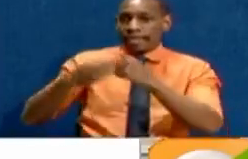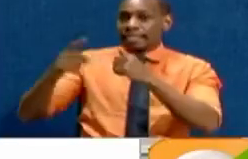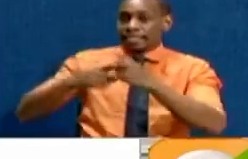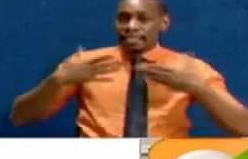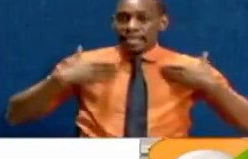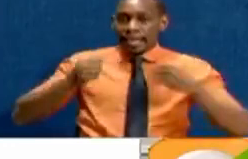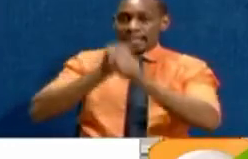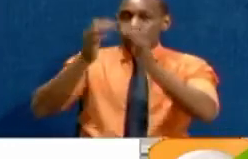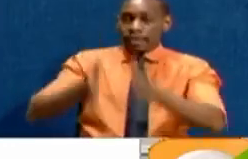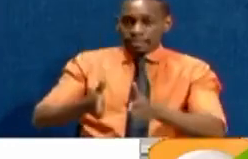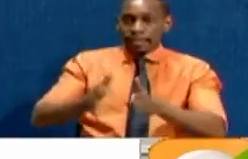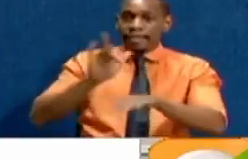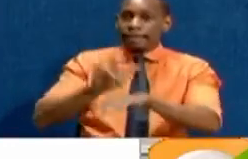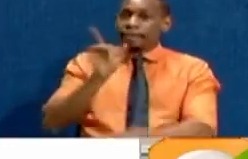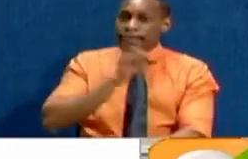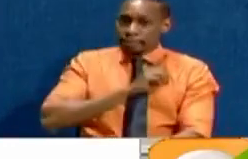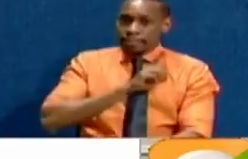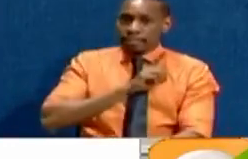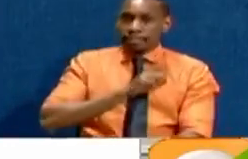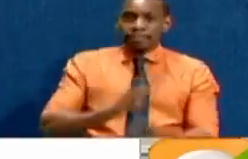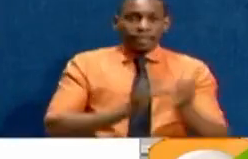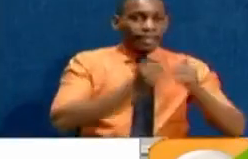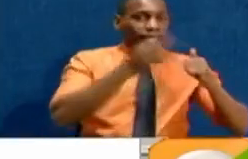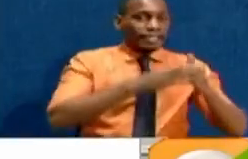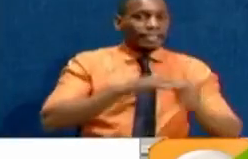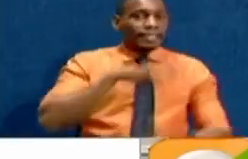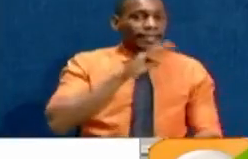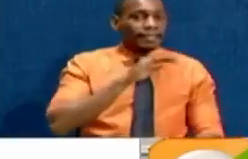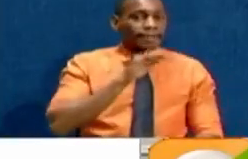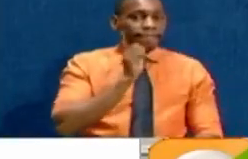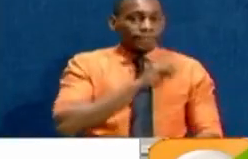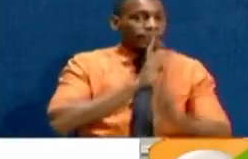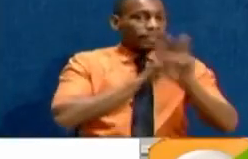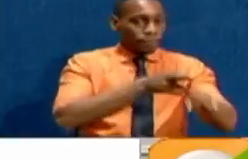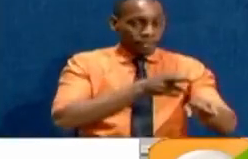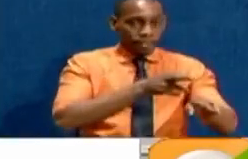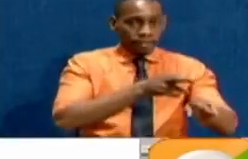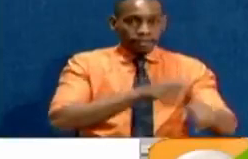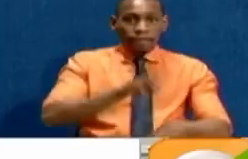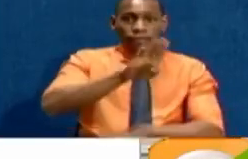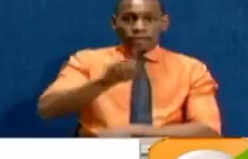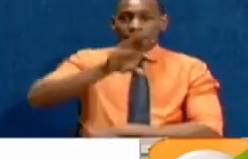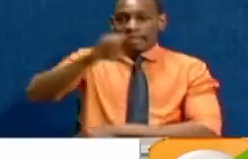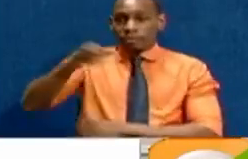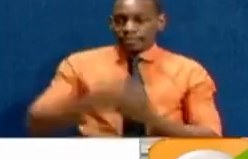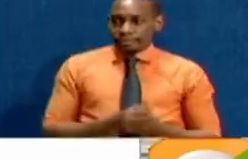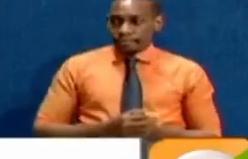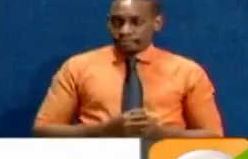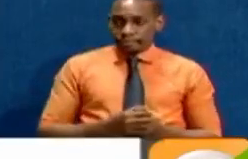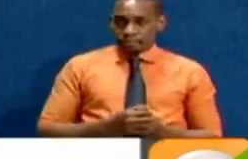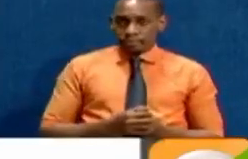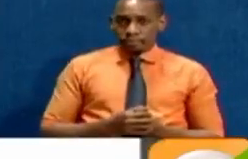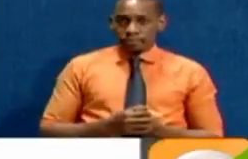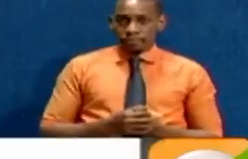1,586 health workers have been infected, with 18 deaths reported in 41 counties.